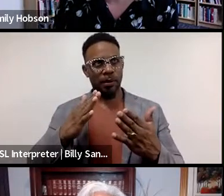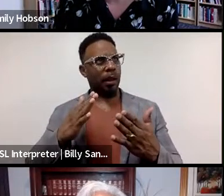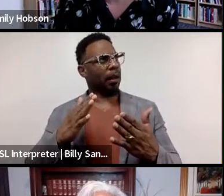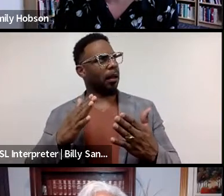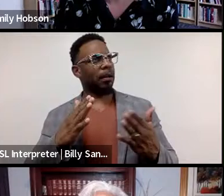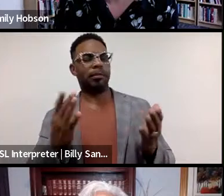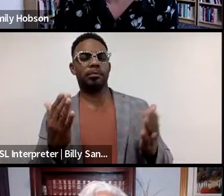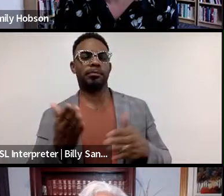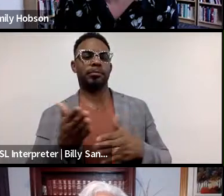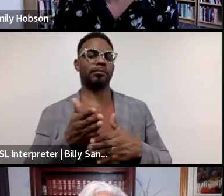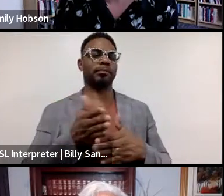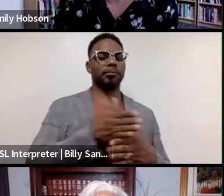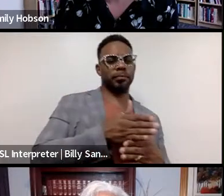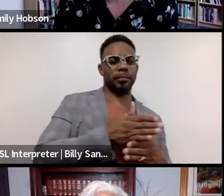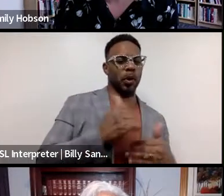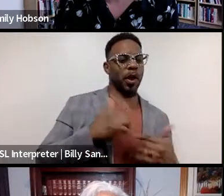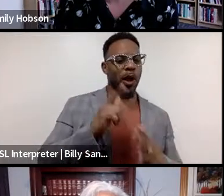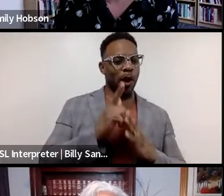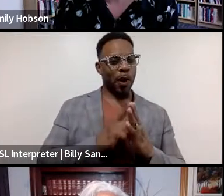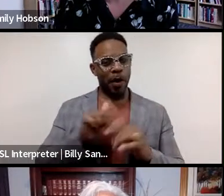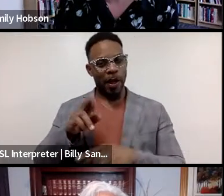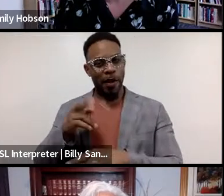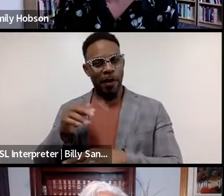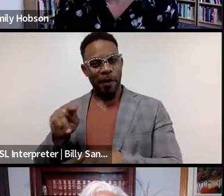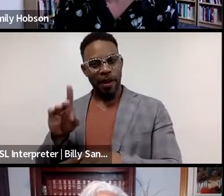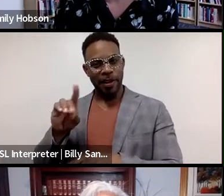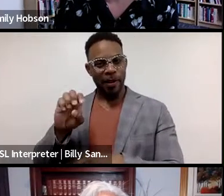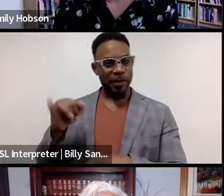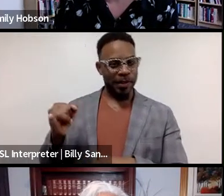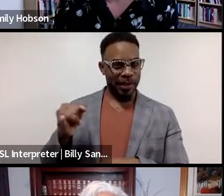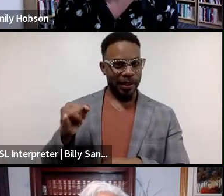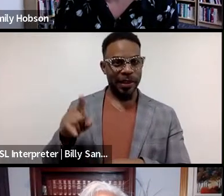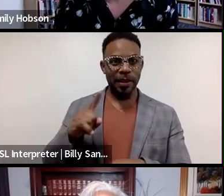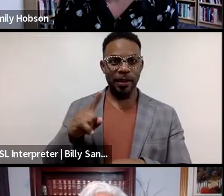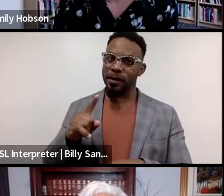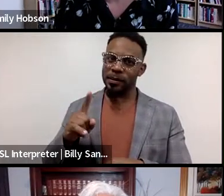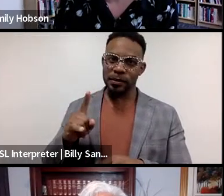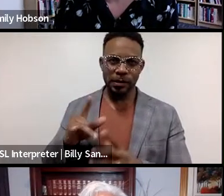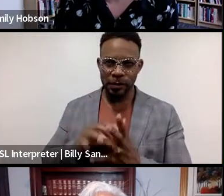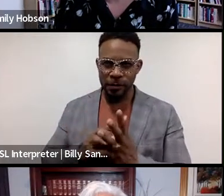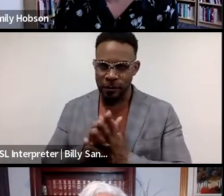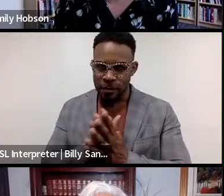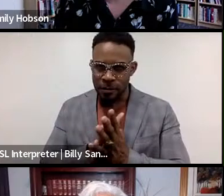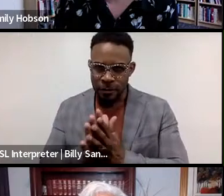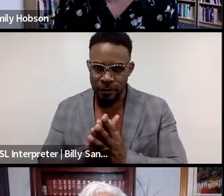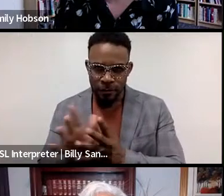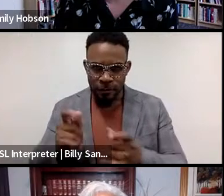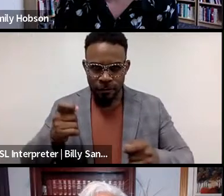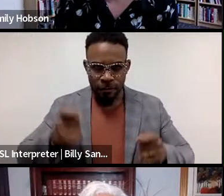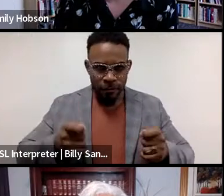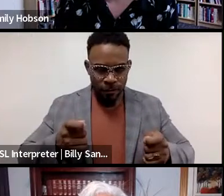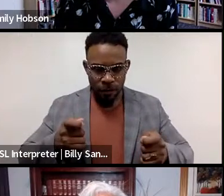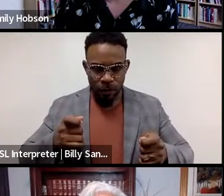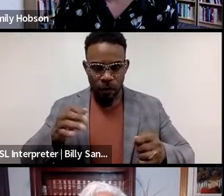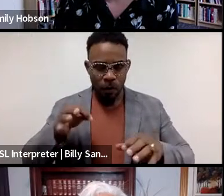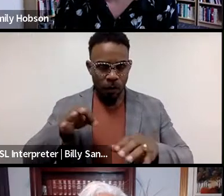moderate, was a young lawyer in Reagan's DOJ, and he was clamoring to vitiate the Voting Rights Act